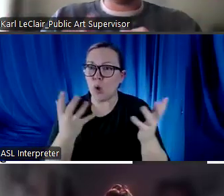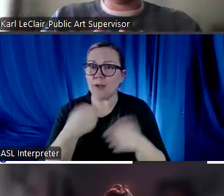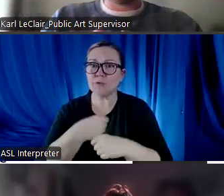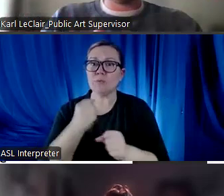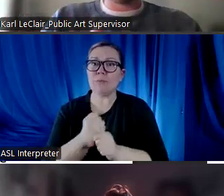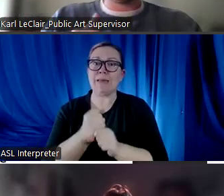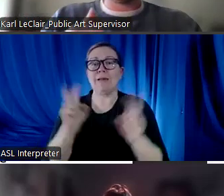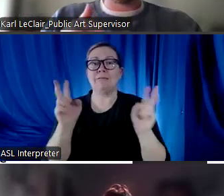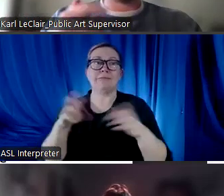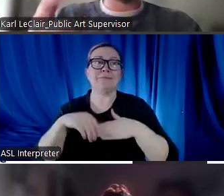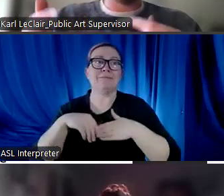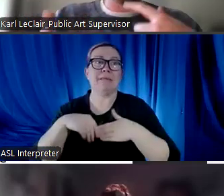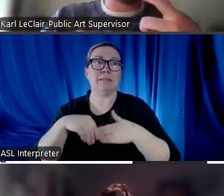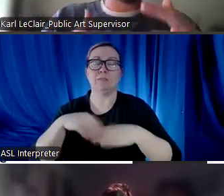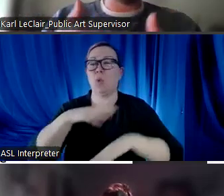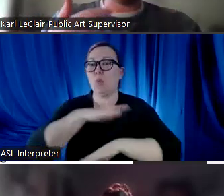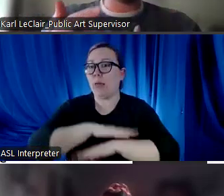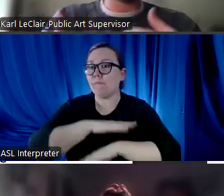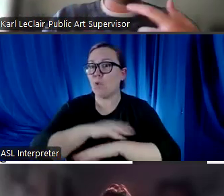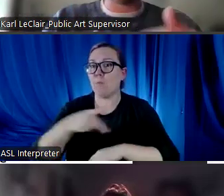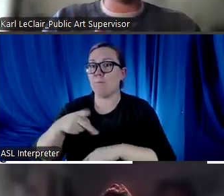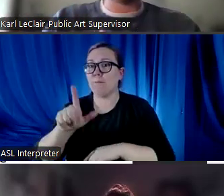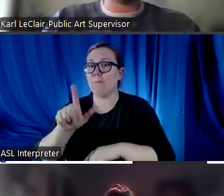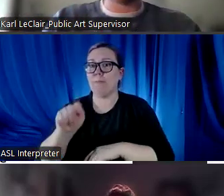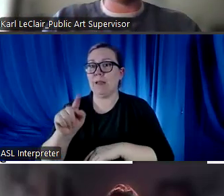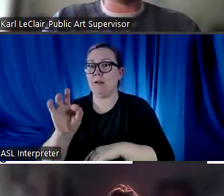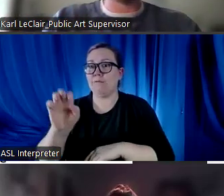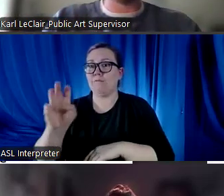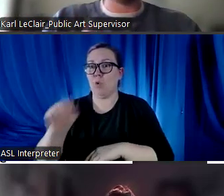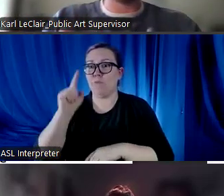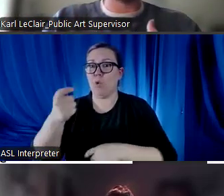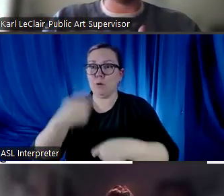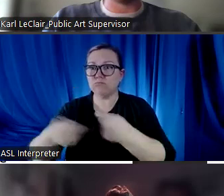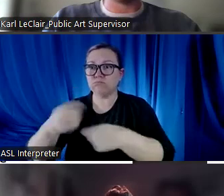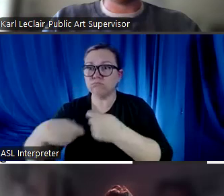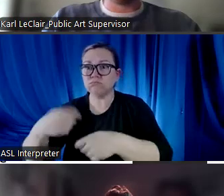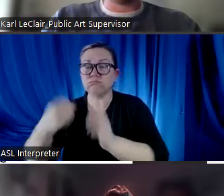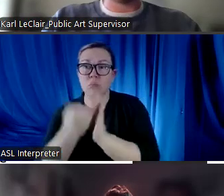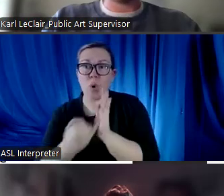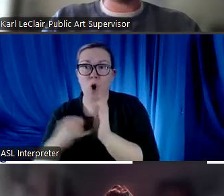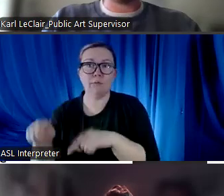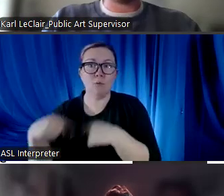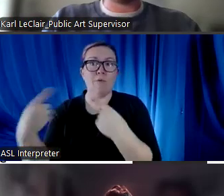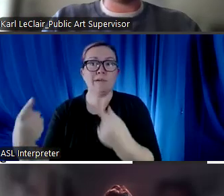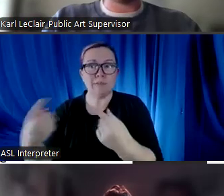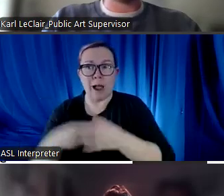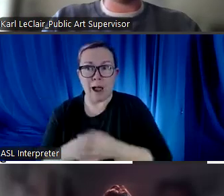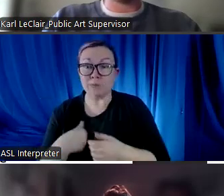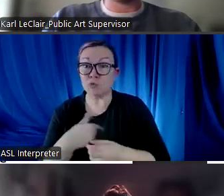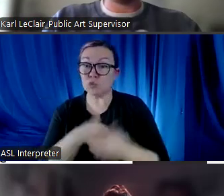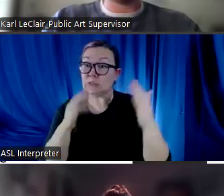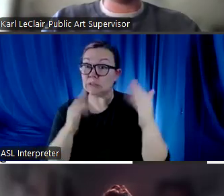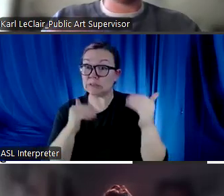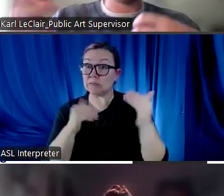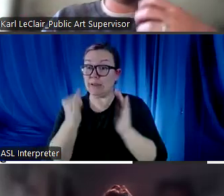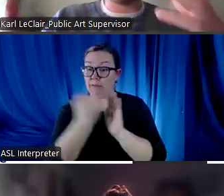platform for the continuous rotation and changing of new artworks over time. And so we anticipate that the artwork selected